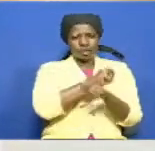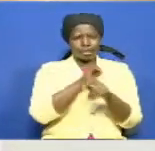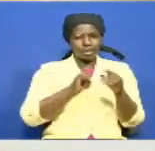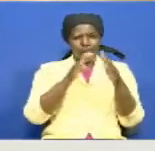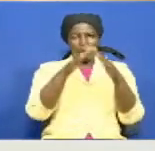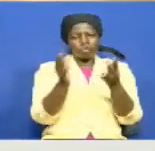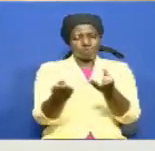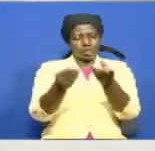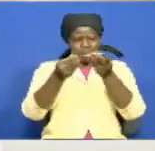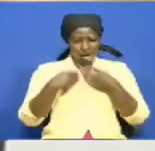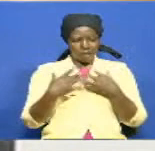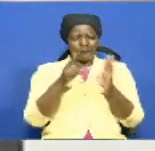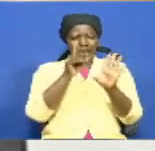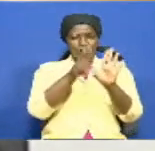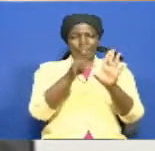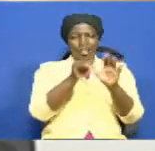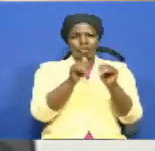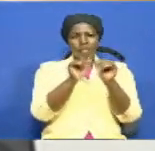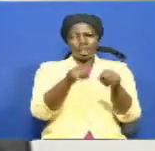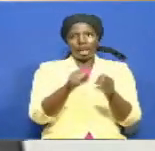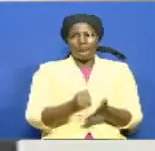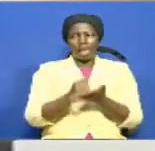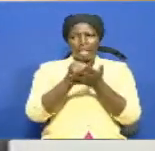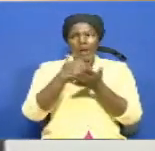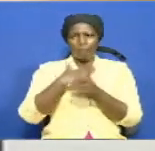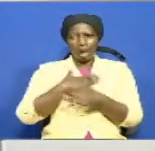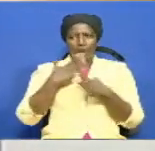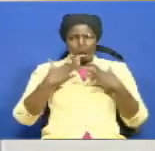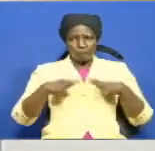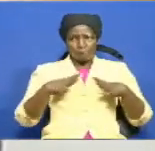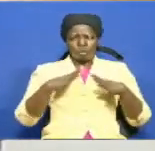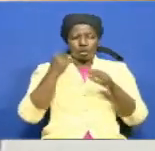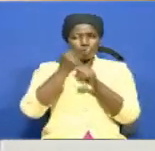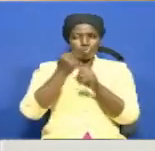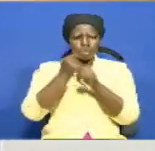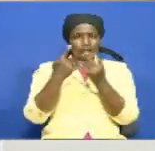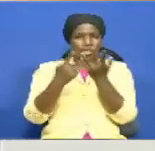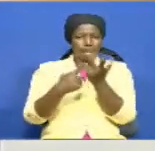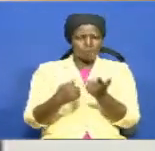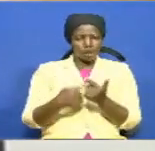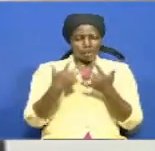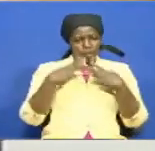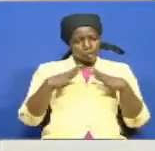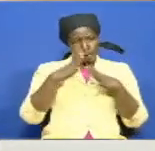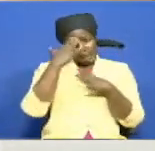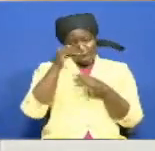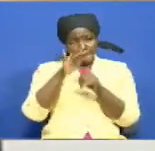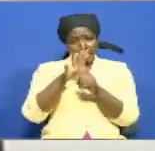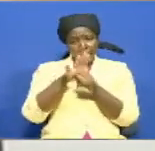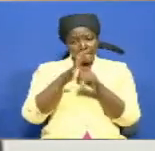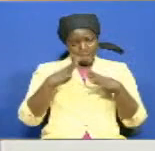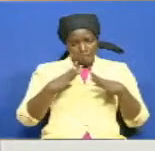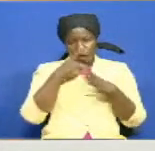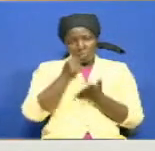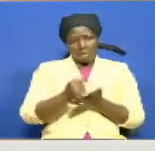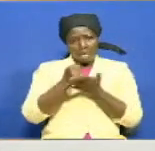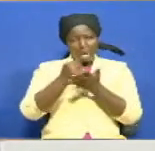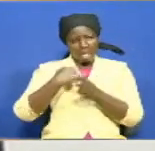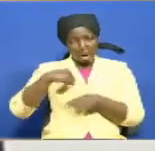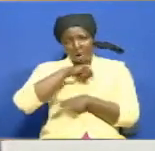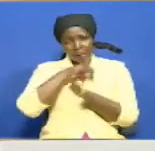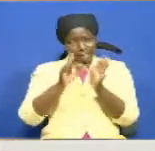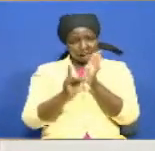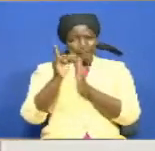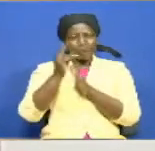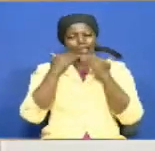would help our colleagues in doing statistics, because knowing number of people helps us in development. So